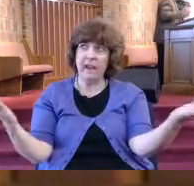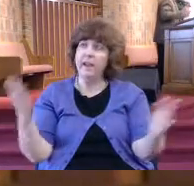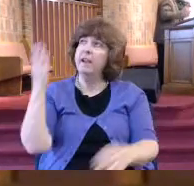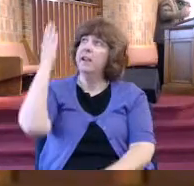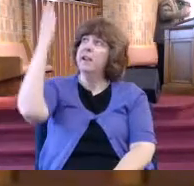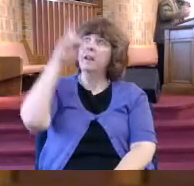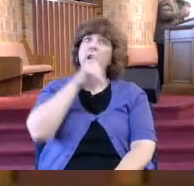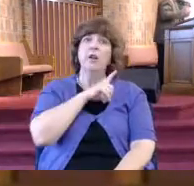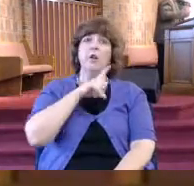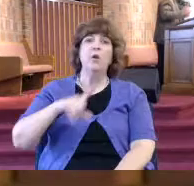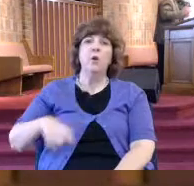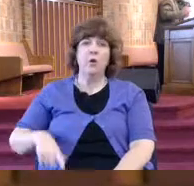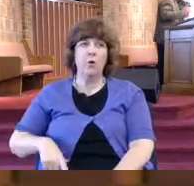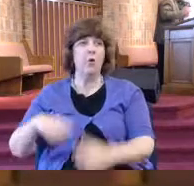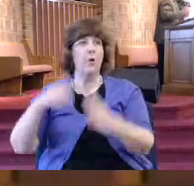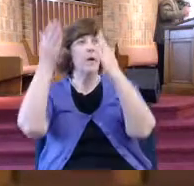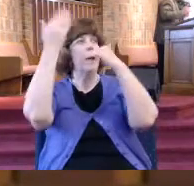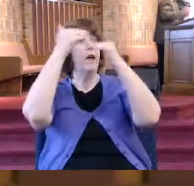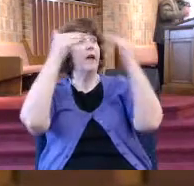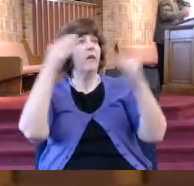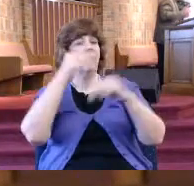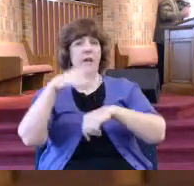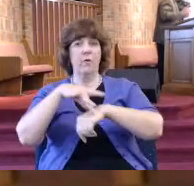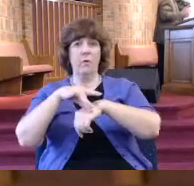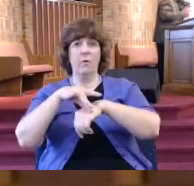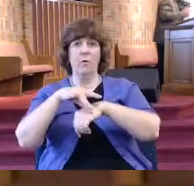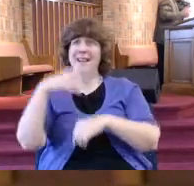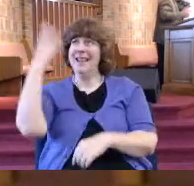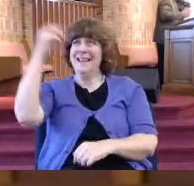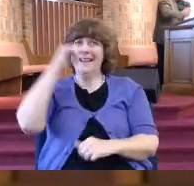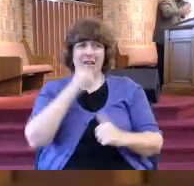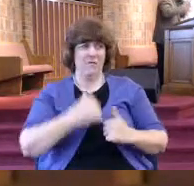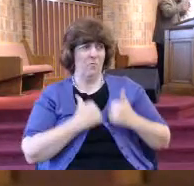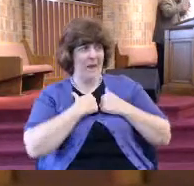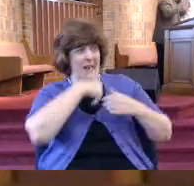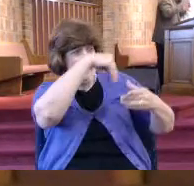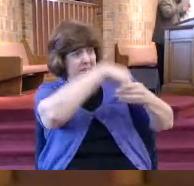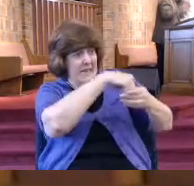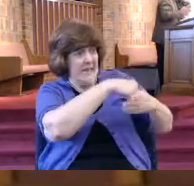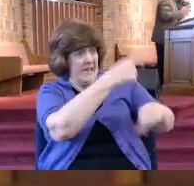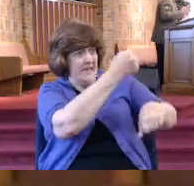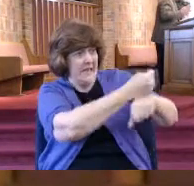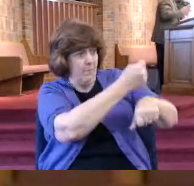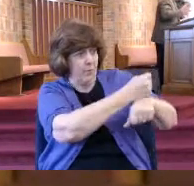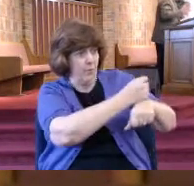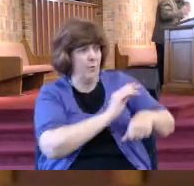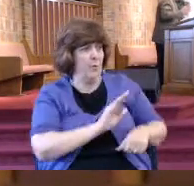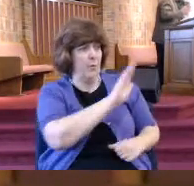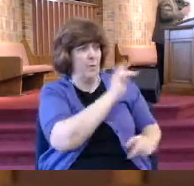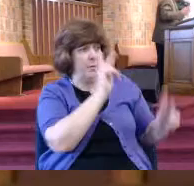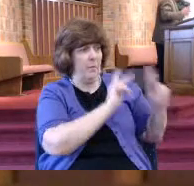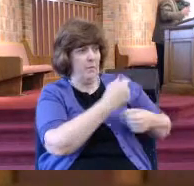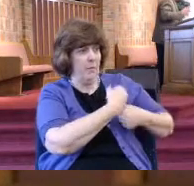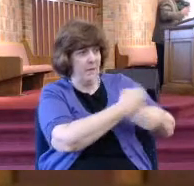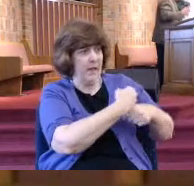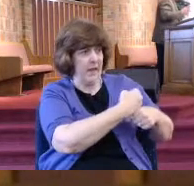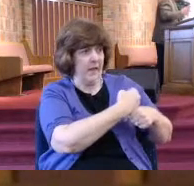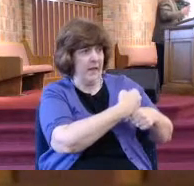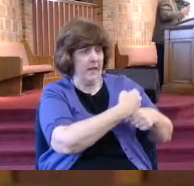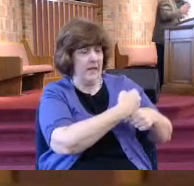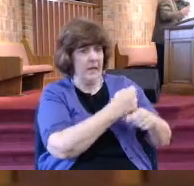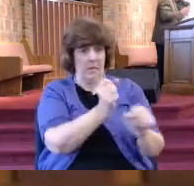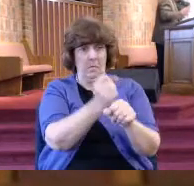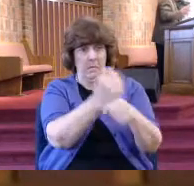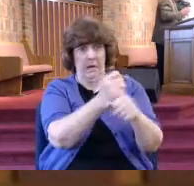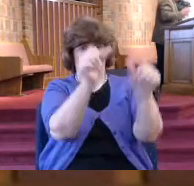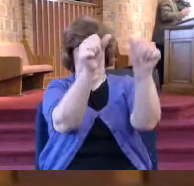earth, does not dwell in temples made with hands, nor is He worshipped with men's hands, as